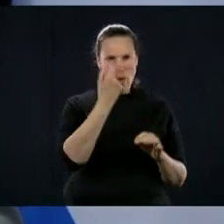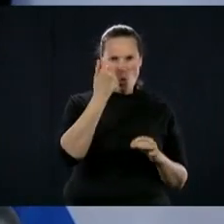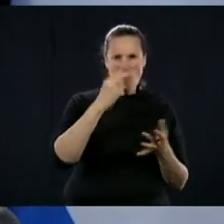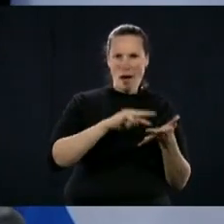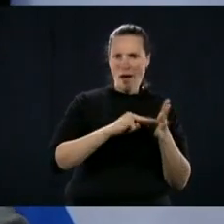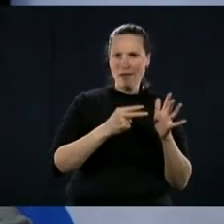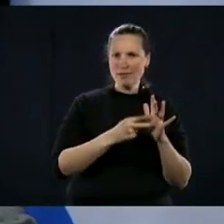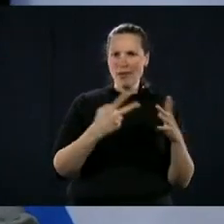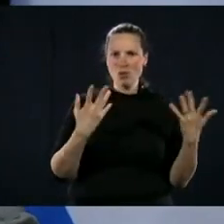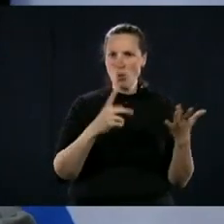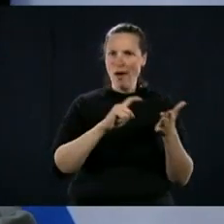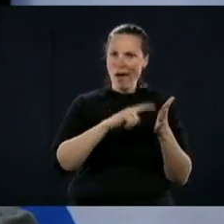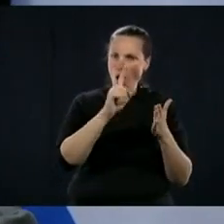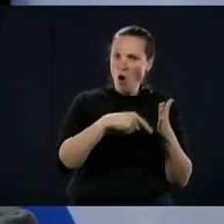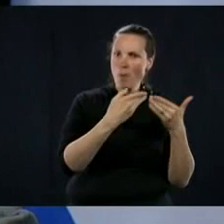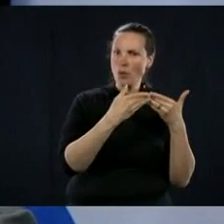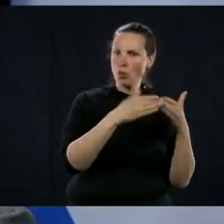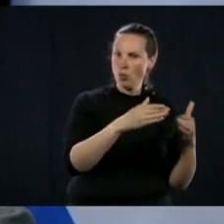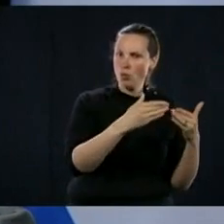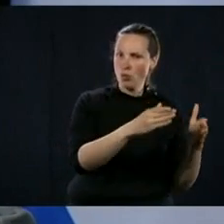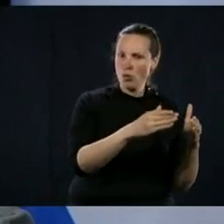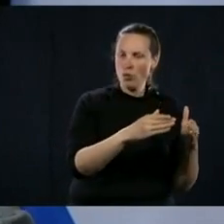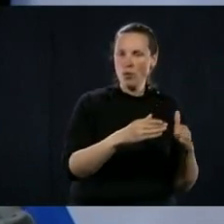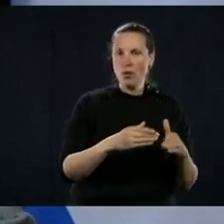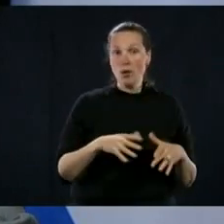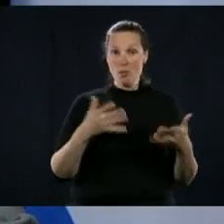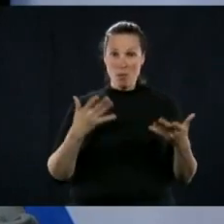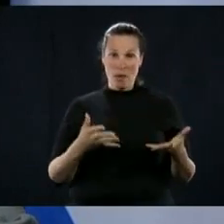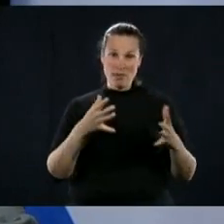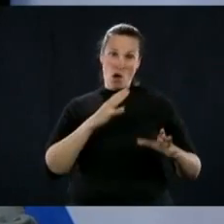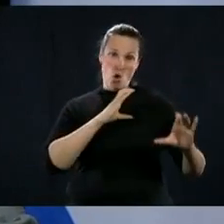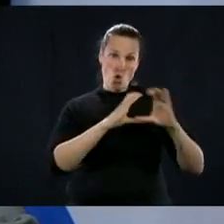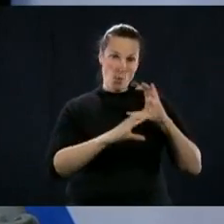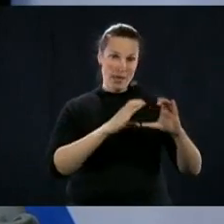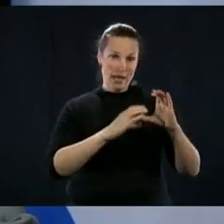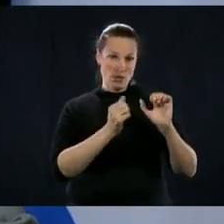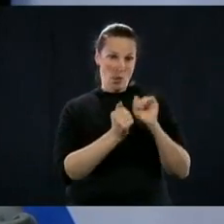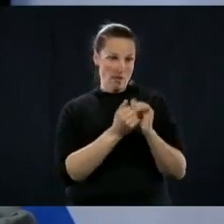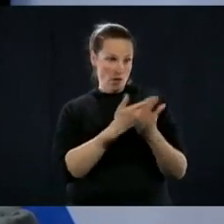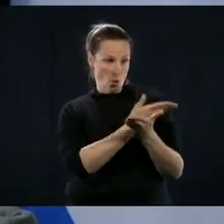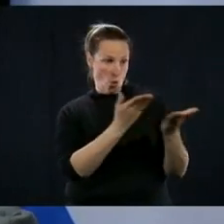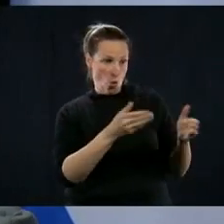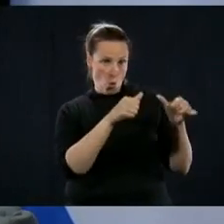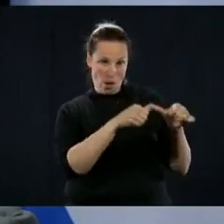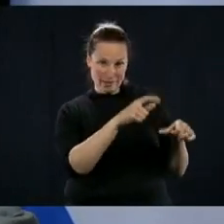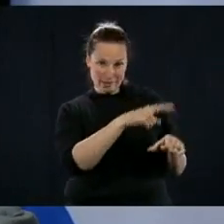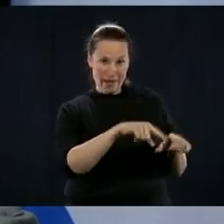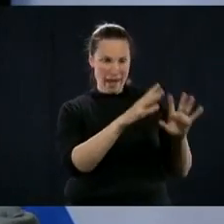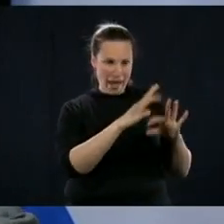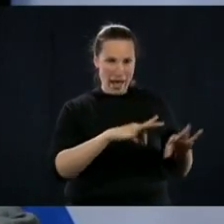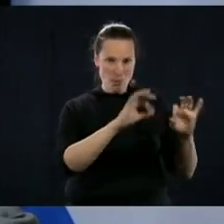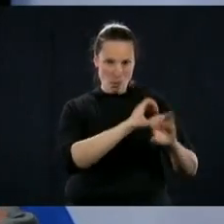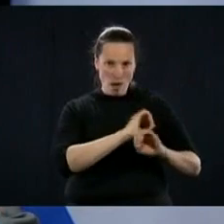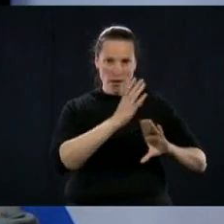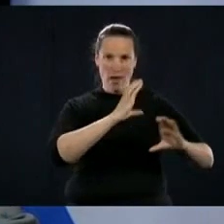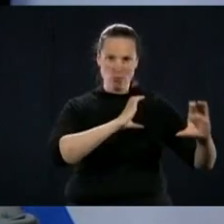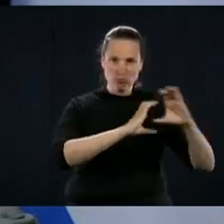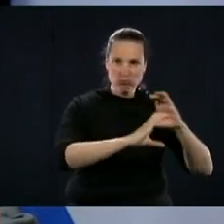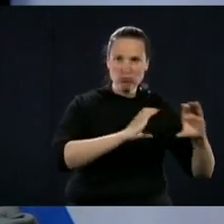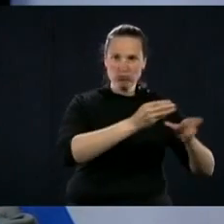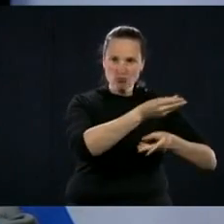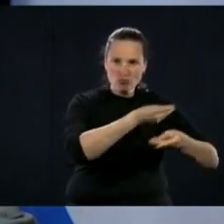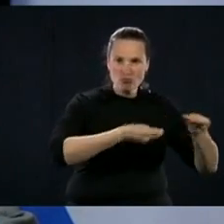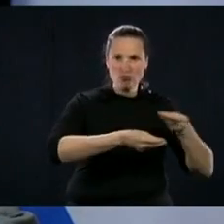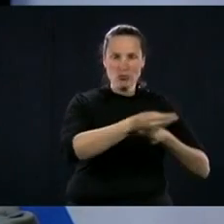well what it means. And also, we have to communicate well with the people who live in those residences because,